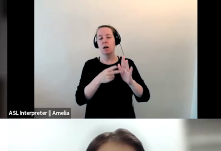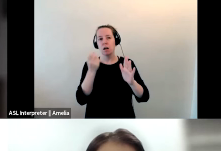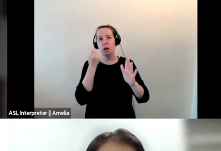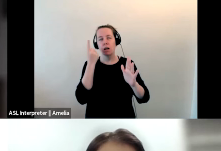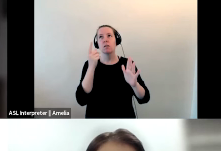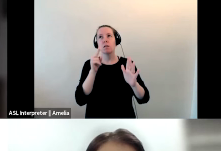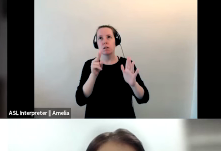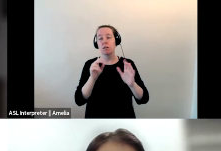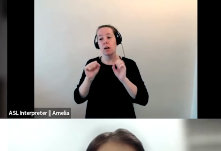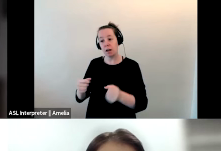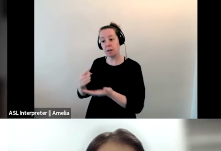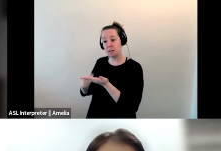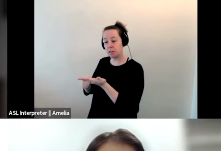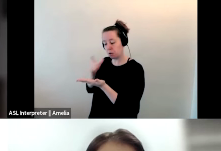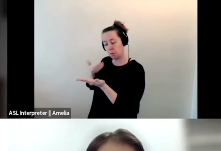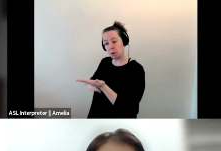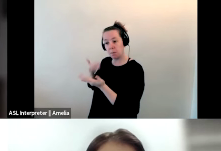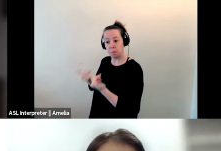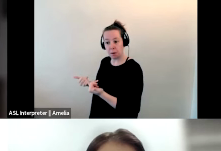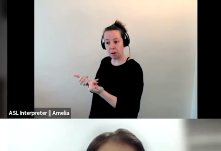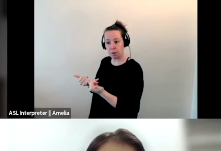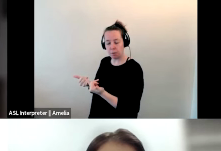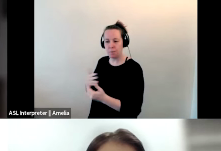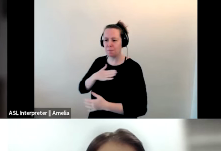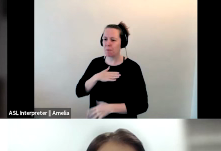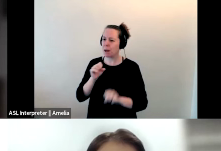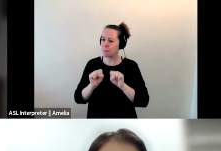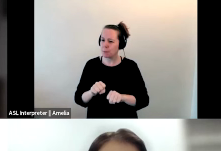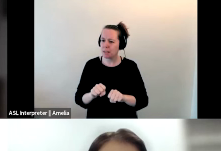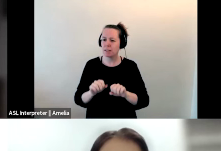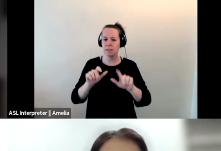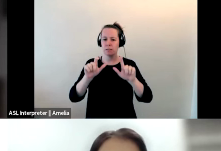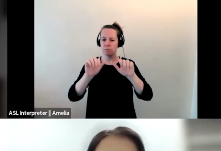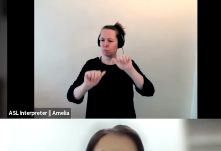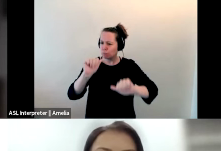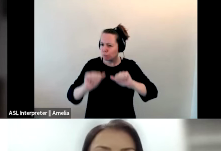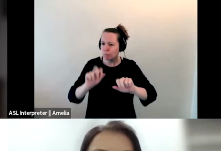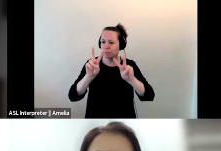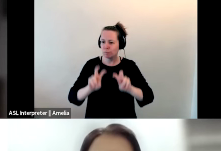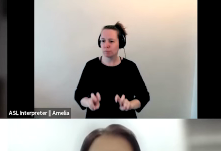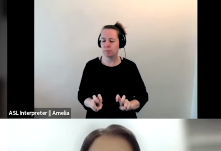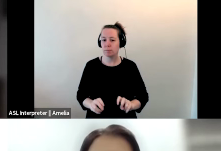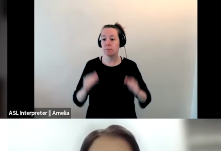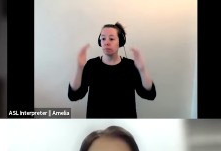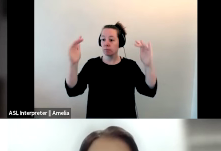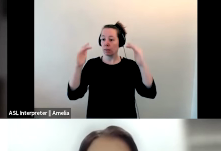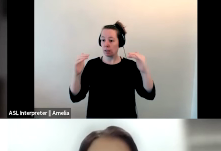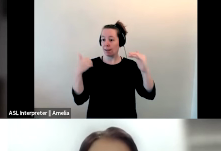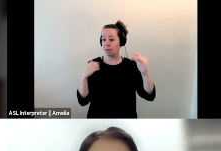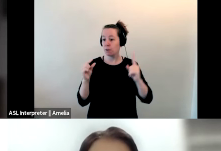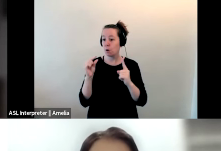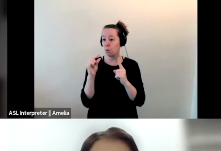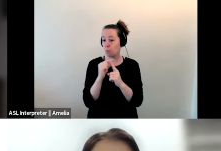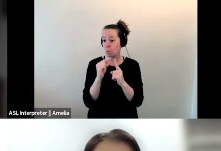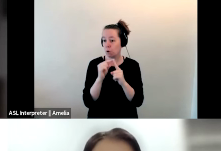really evaluate your abilities. And then it kind of breaks down with word clouds. So the bigger words being